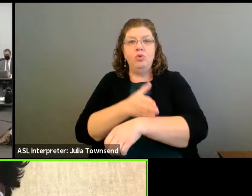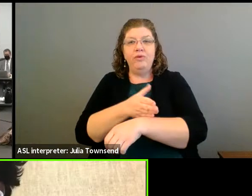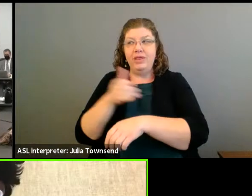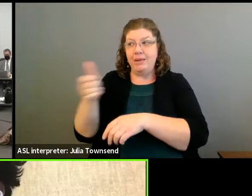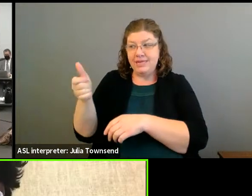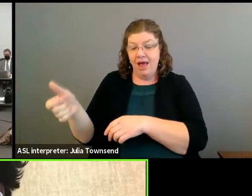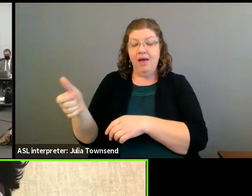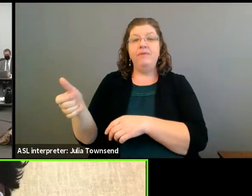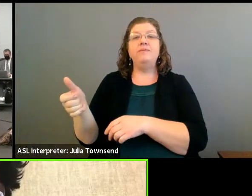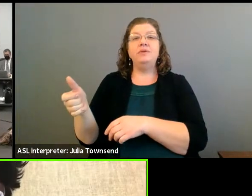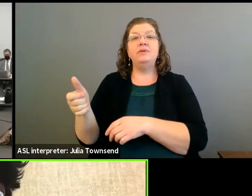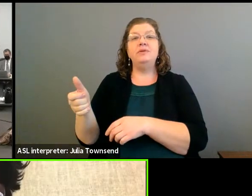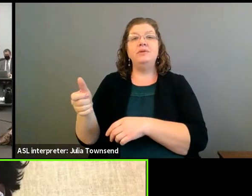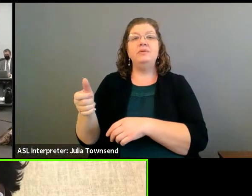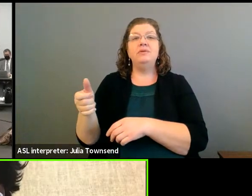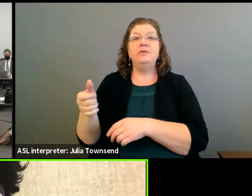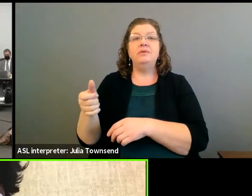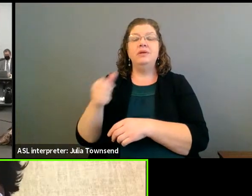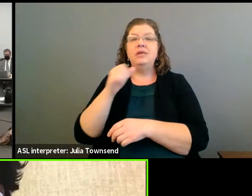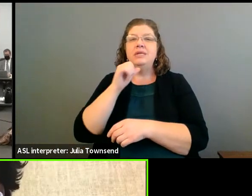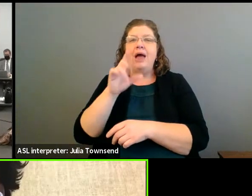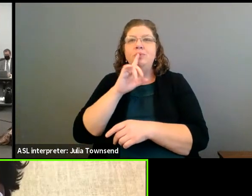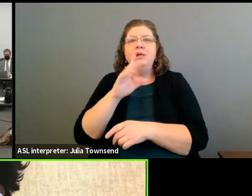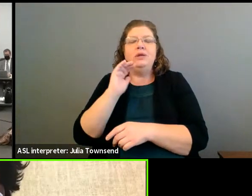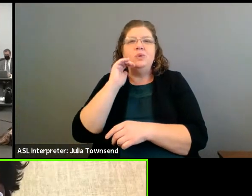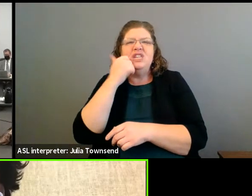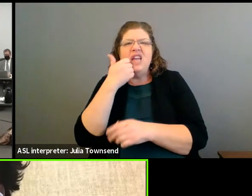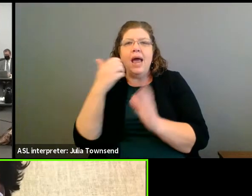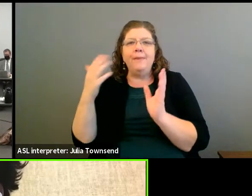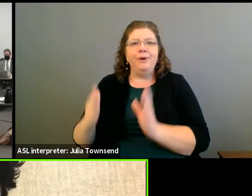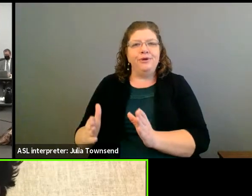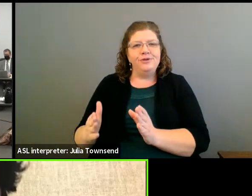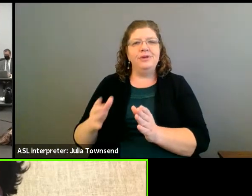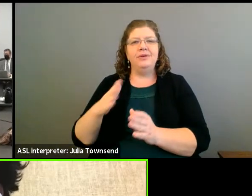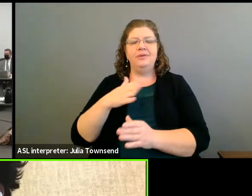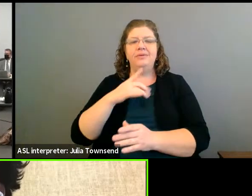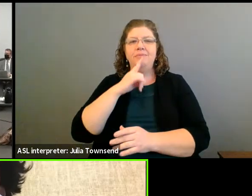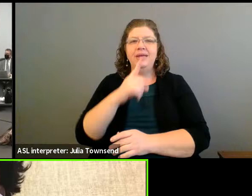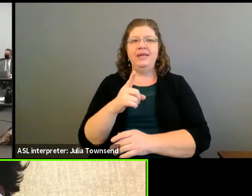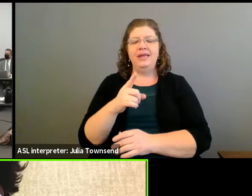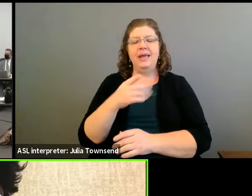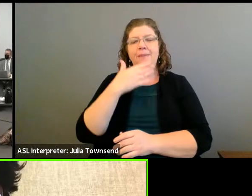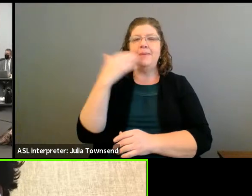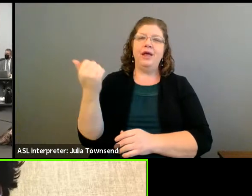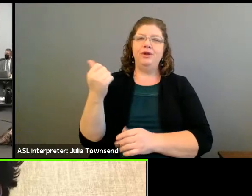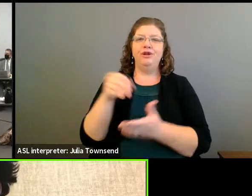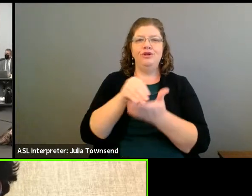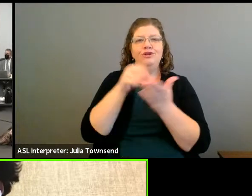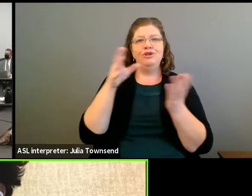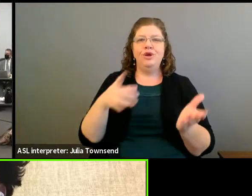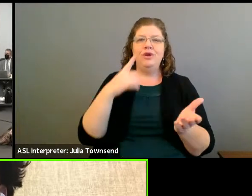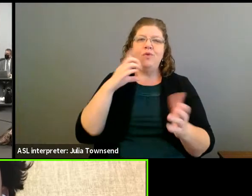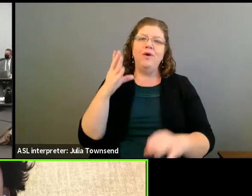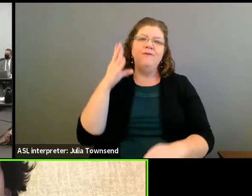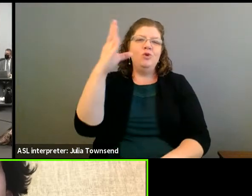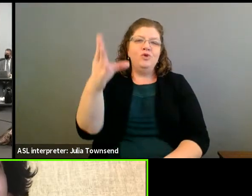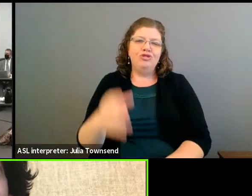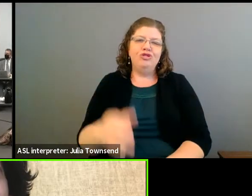themselves, to don't being like shy persons and being better students for the future.